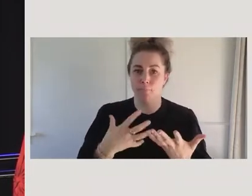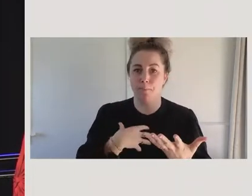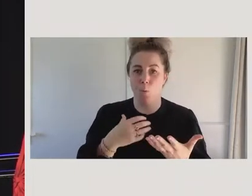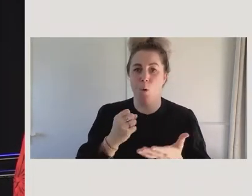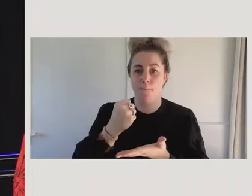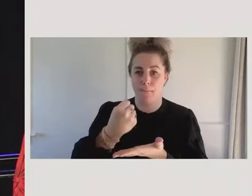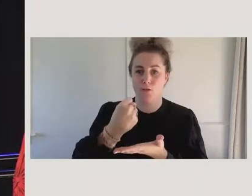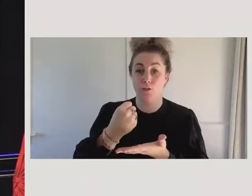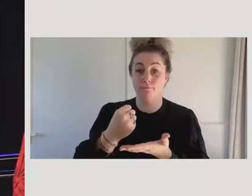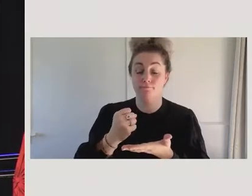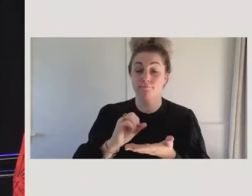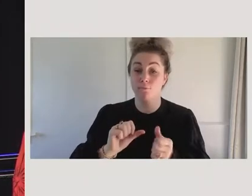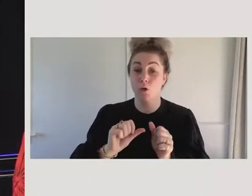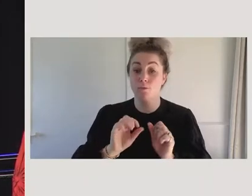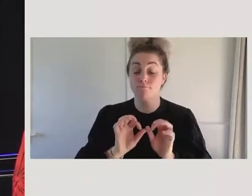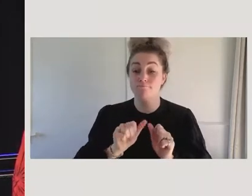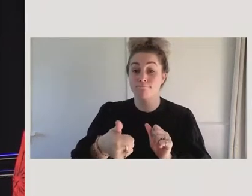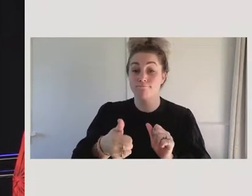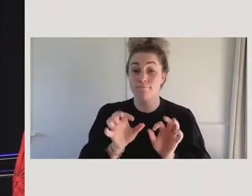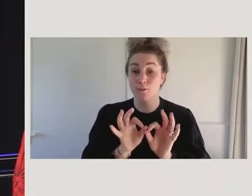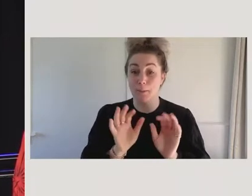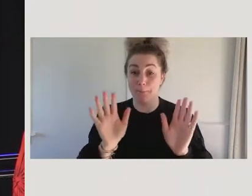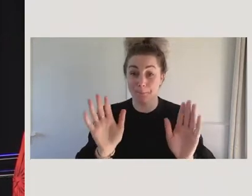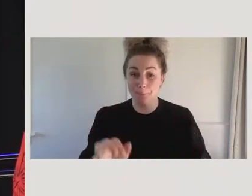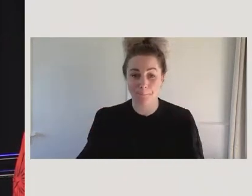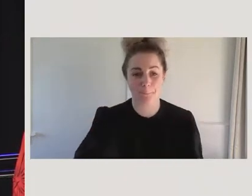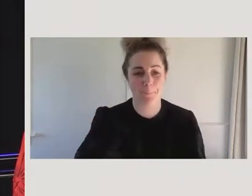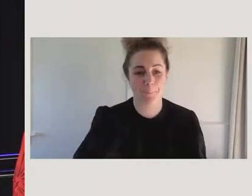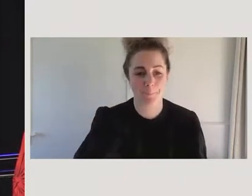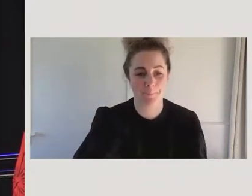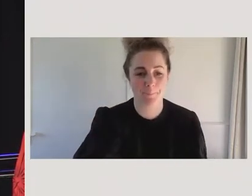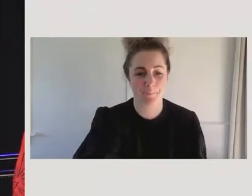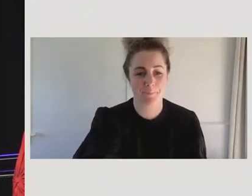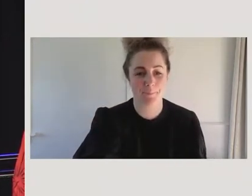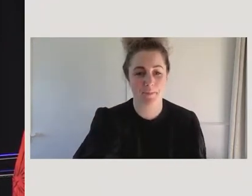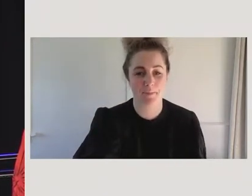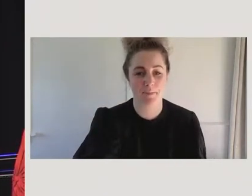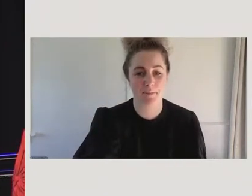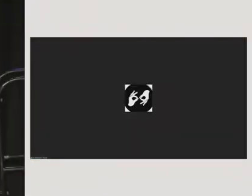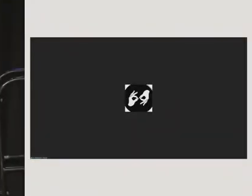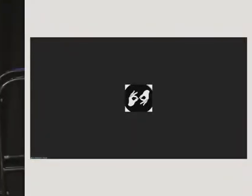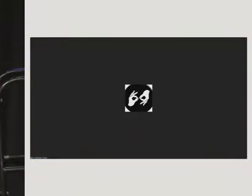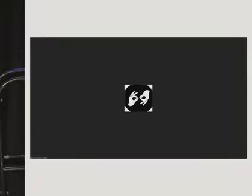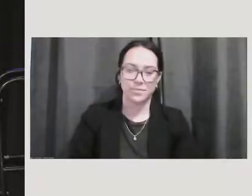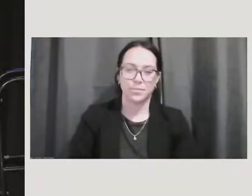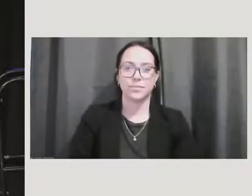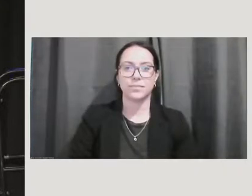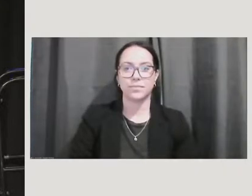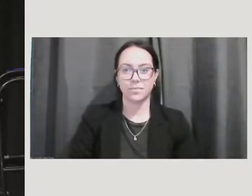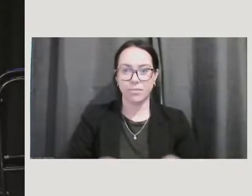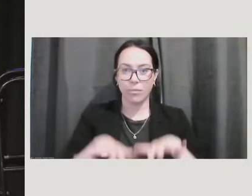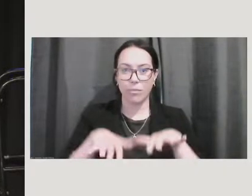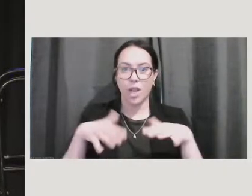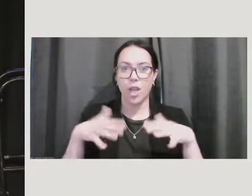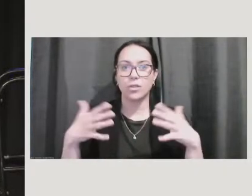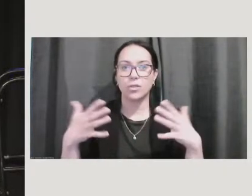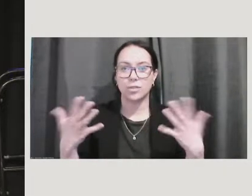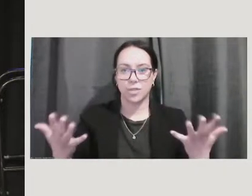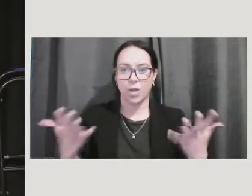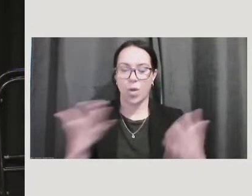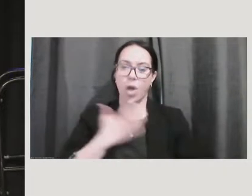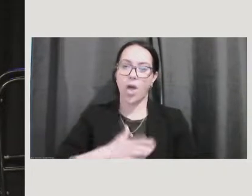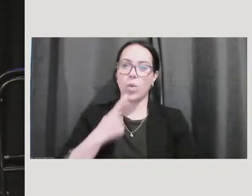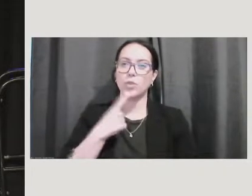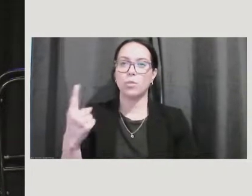money from prompting from others such as Winnie Laban so Stephanie I want to mention